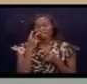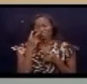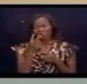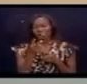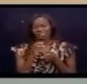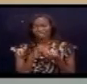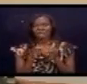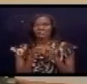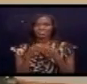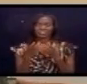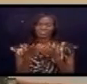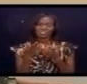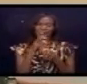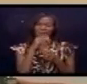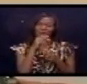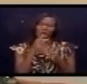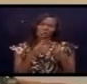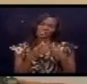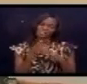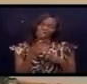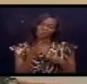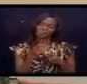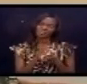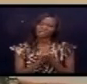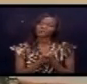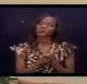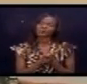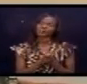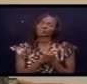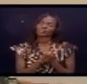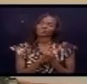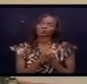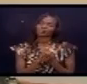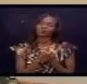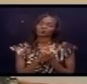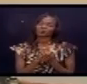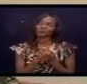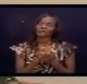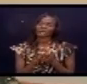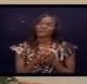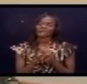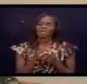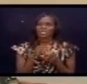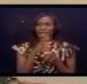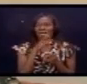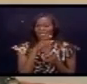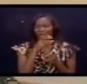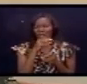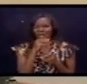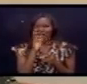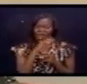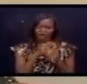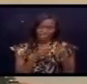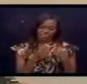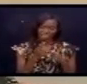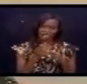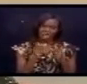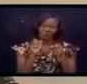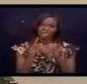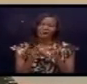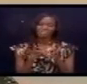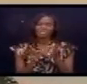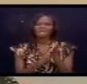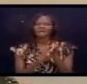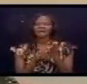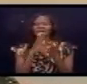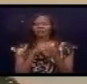the male circumcision, which is done. When do men initiate sex after the circumcision? Is there a proper healing which takes